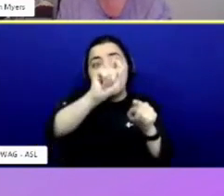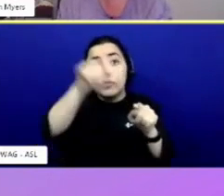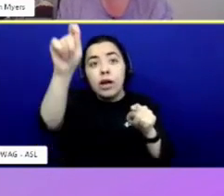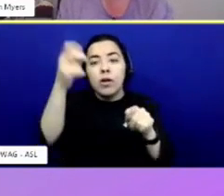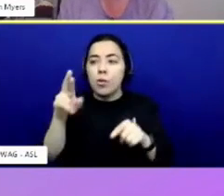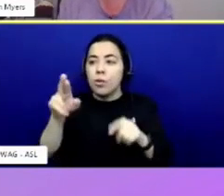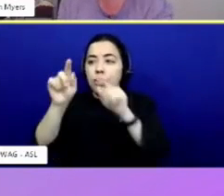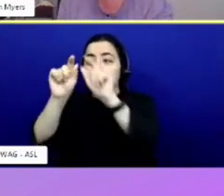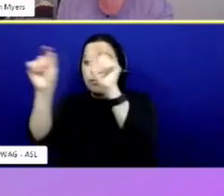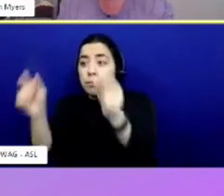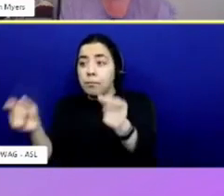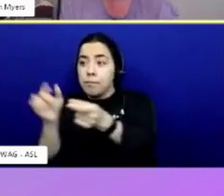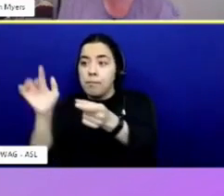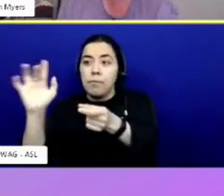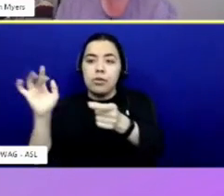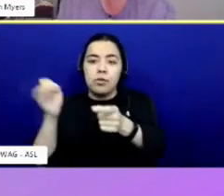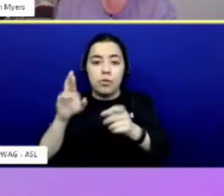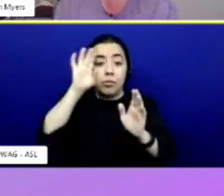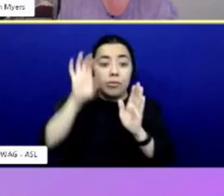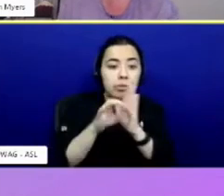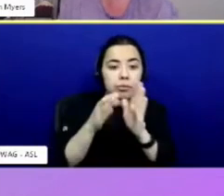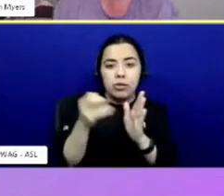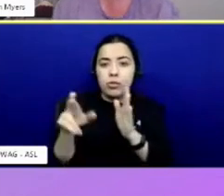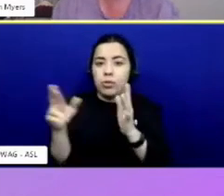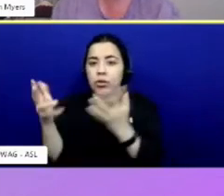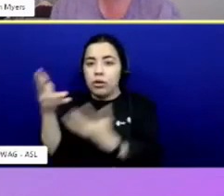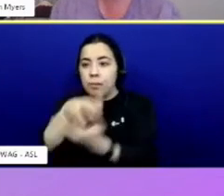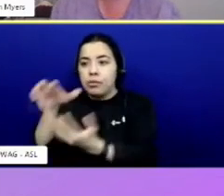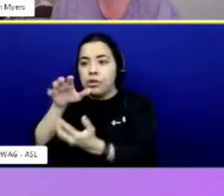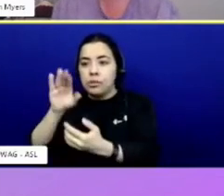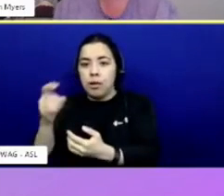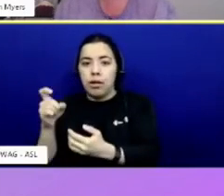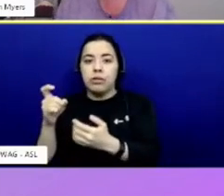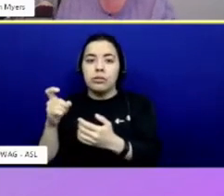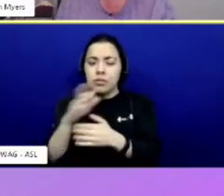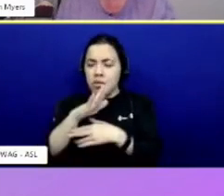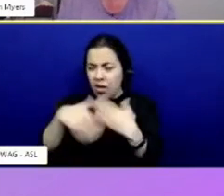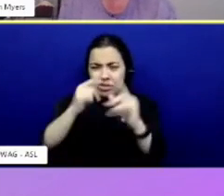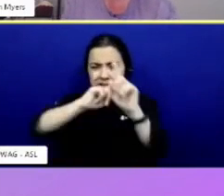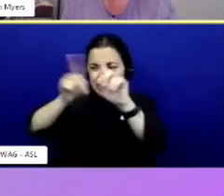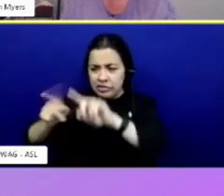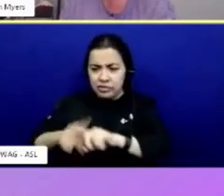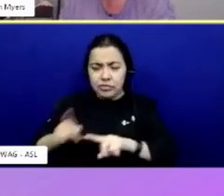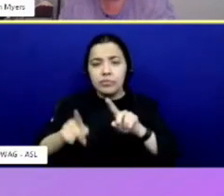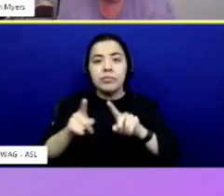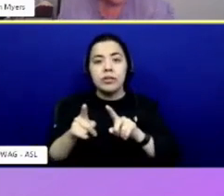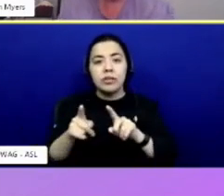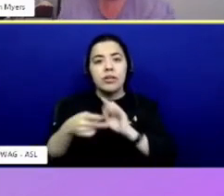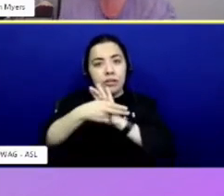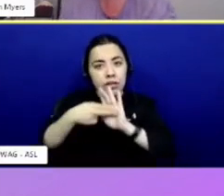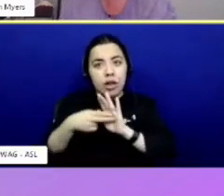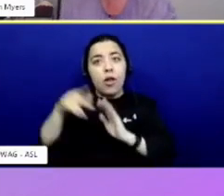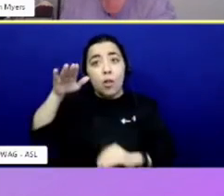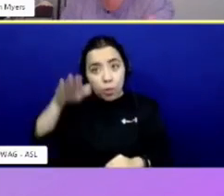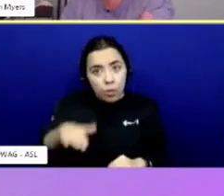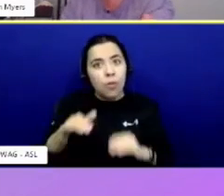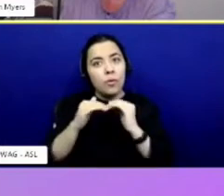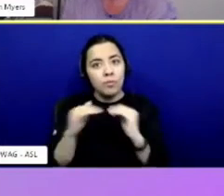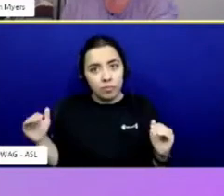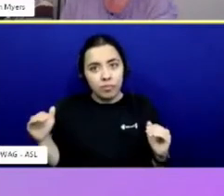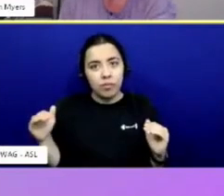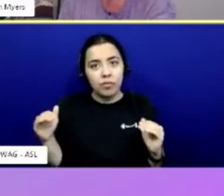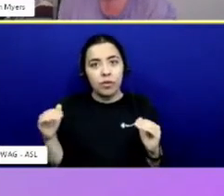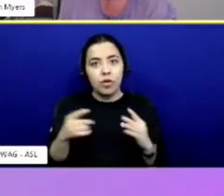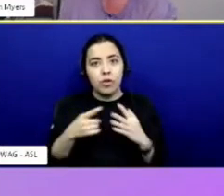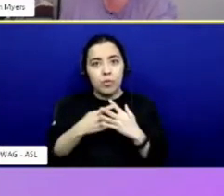an image or a combo box, all that kind of stuff. All possible user interface controls are defined as these like low-level primitives that are